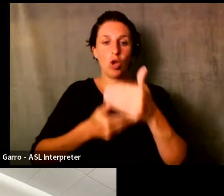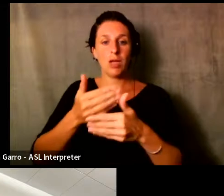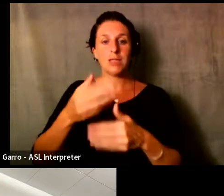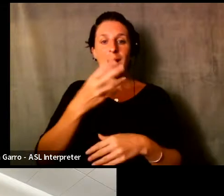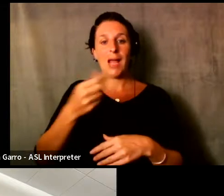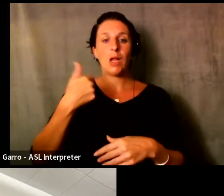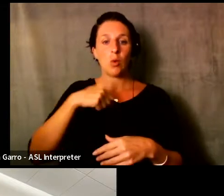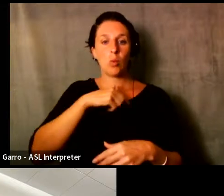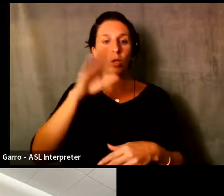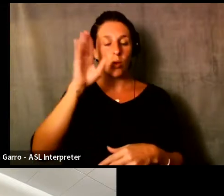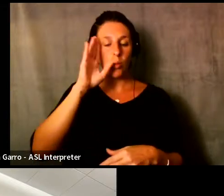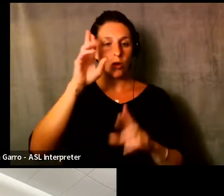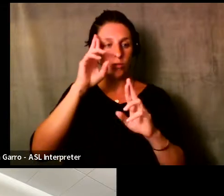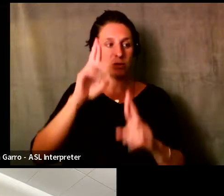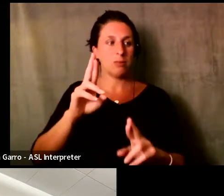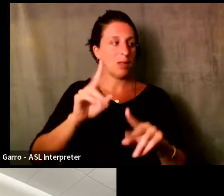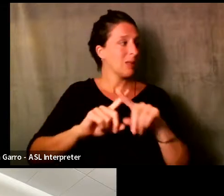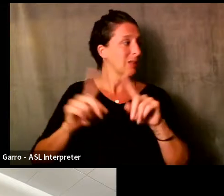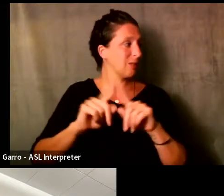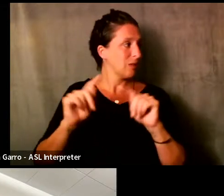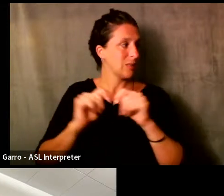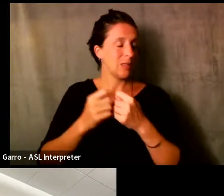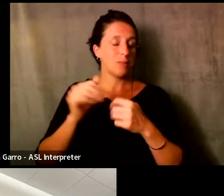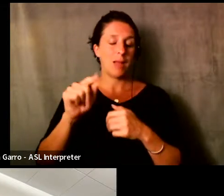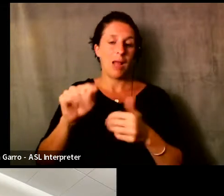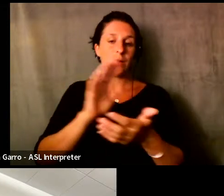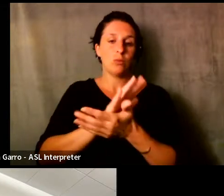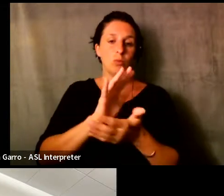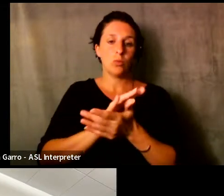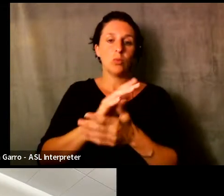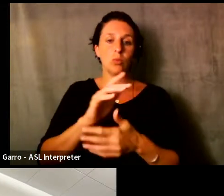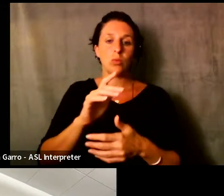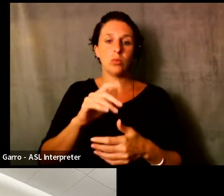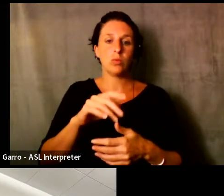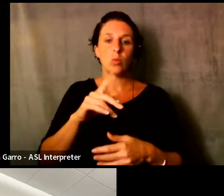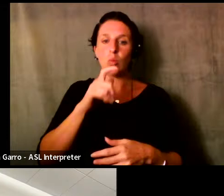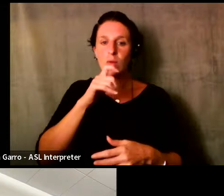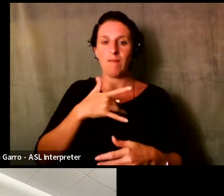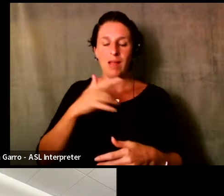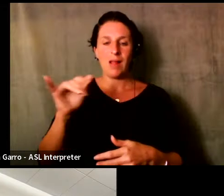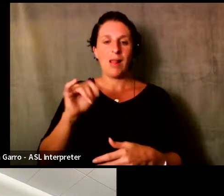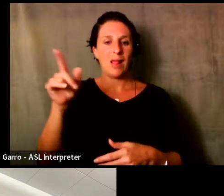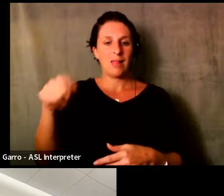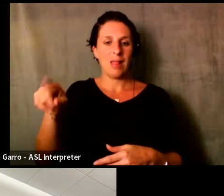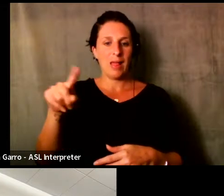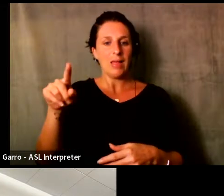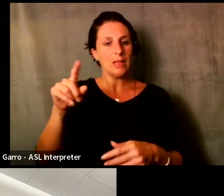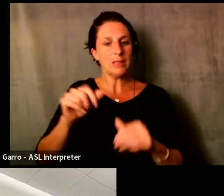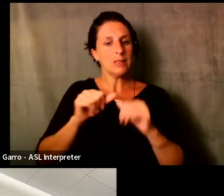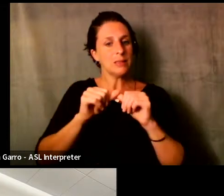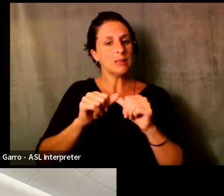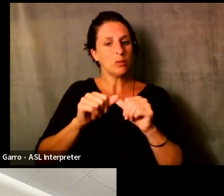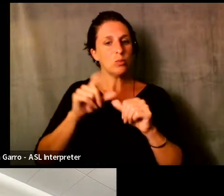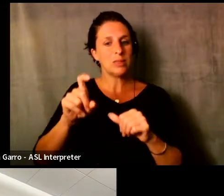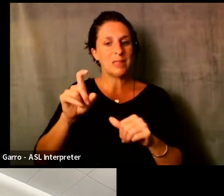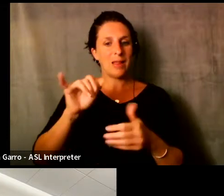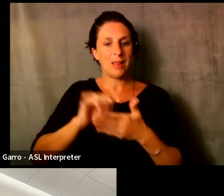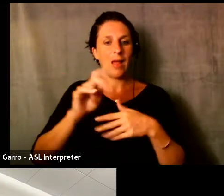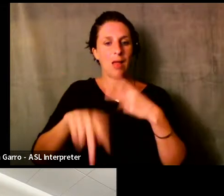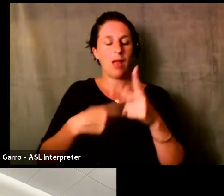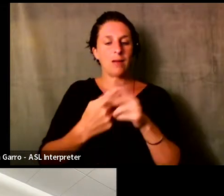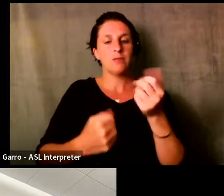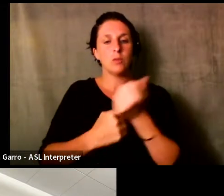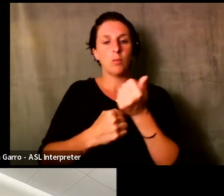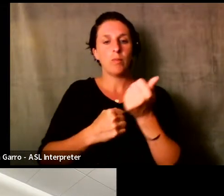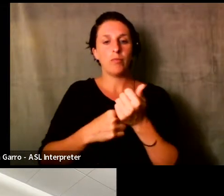would respect the different teams at the schools who felt like they continued to need this kind of support. So at this point,